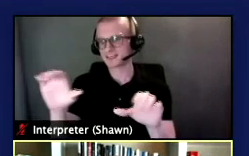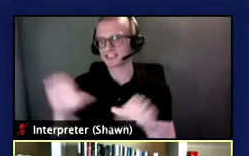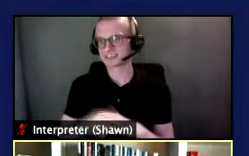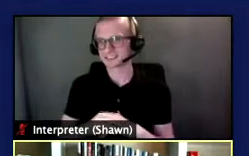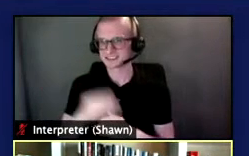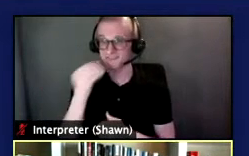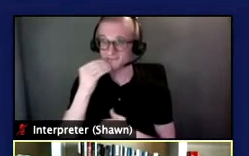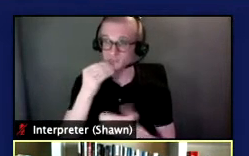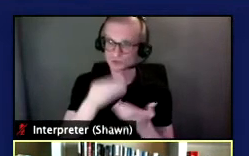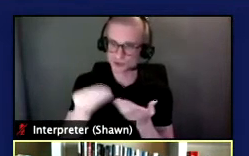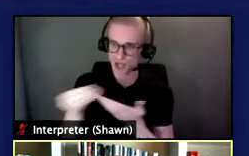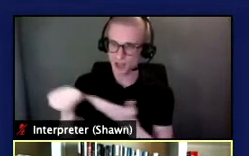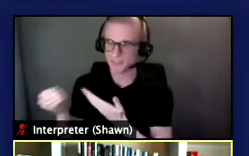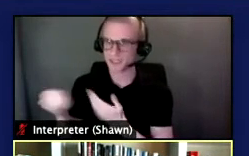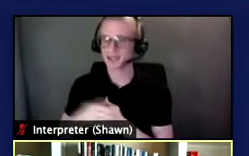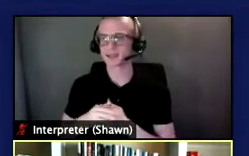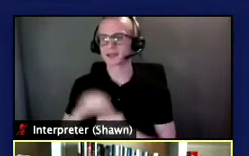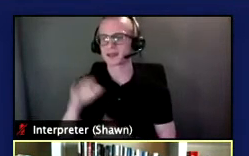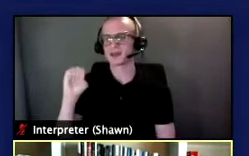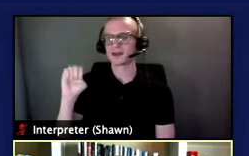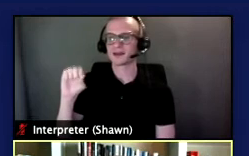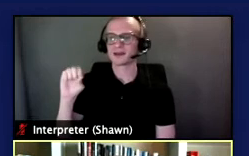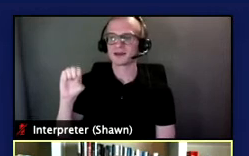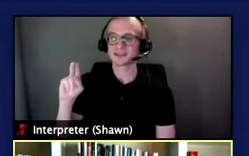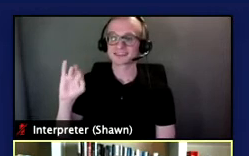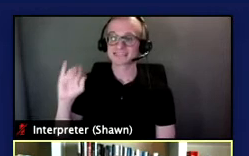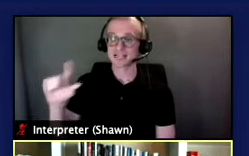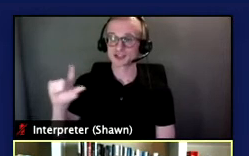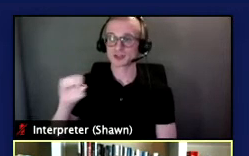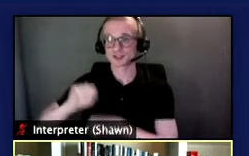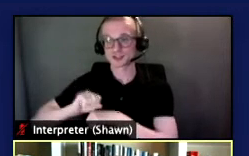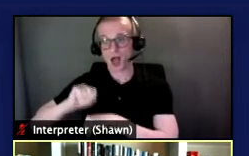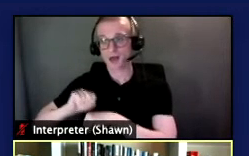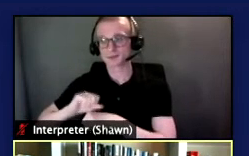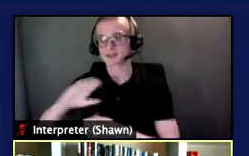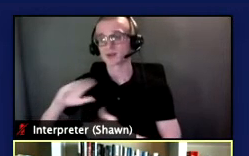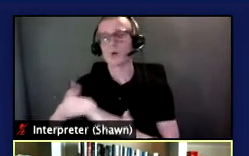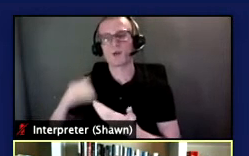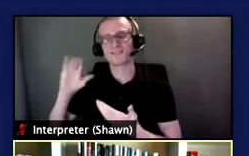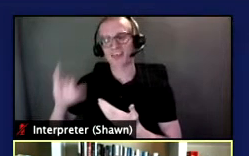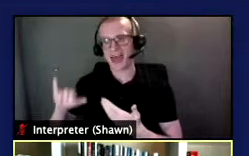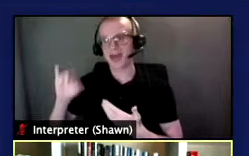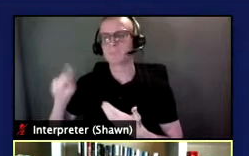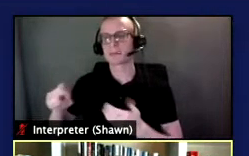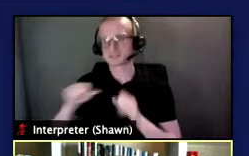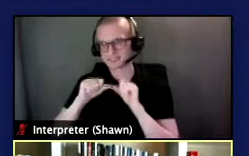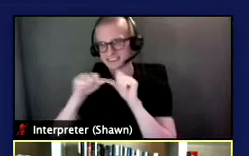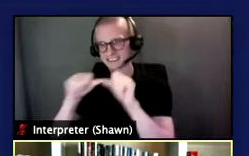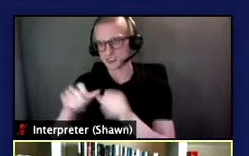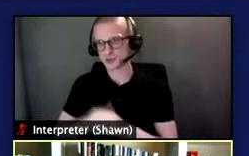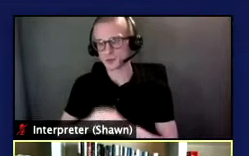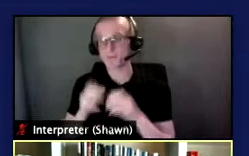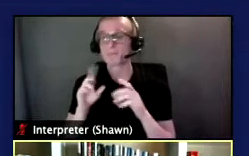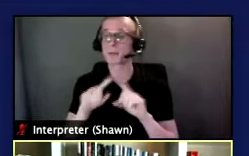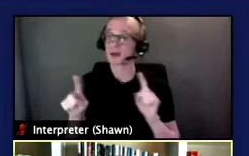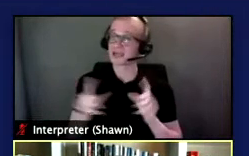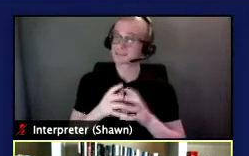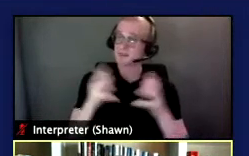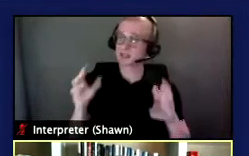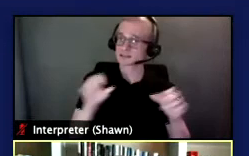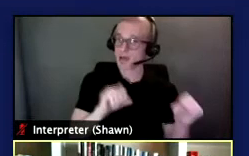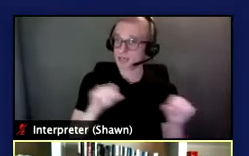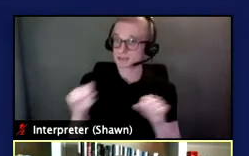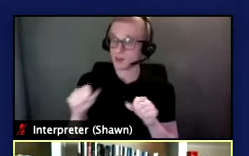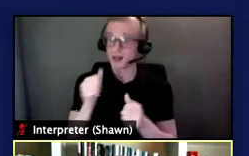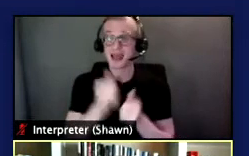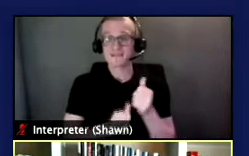essential jobs. All of that still needs to continue. As much as possible, every business, every family, every individual should be